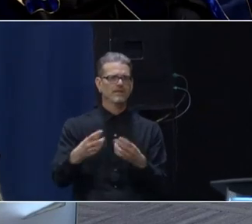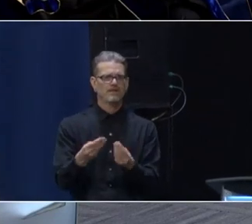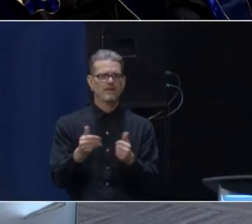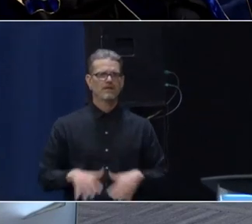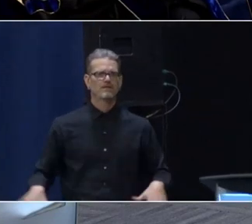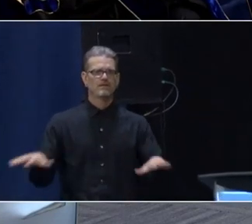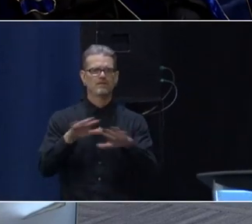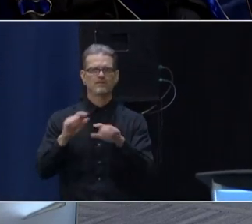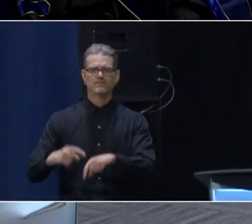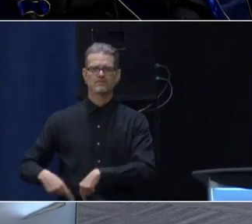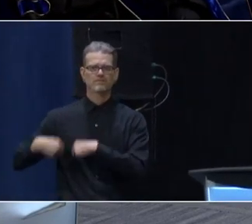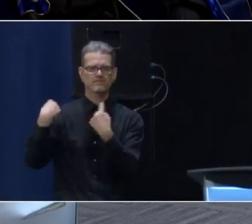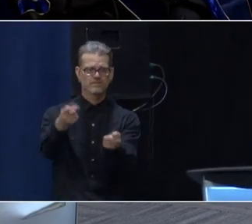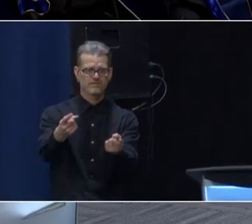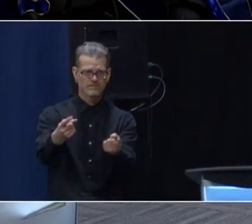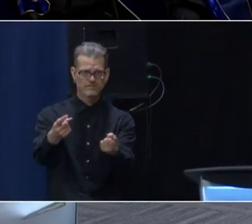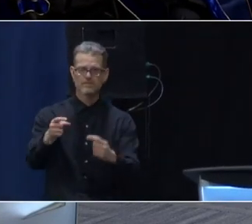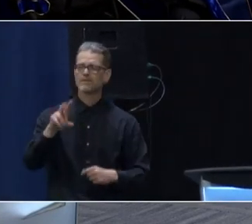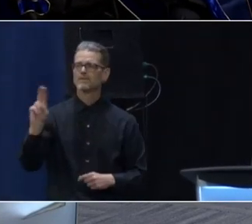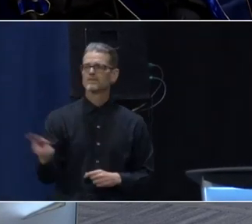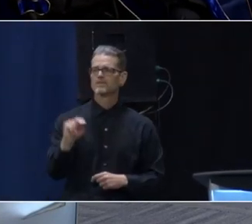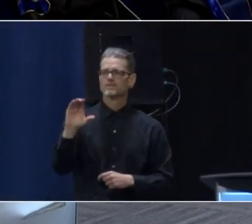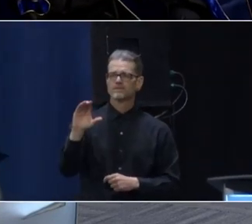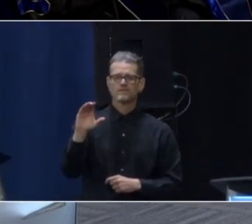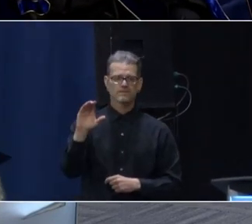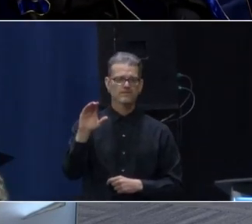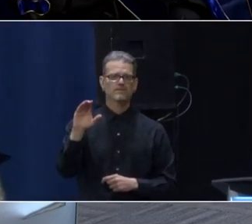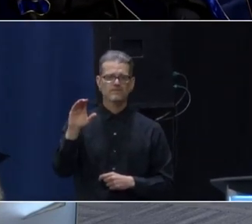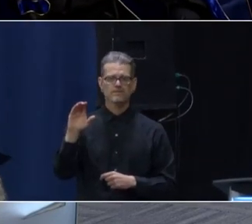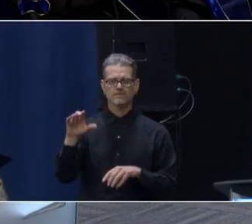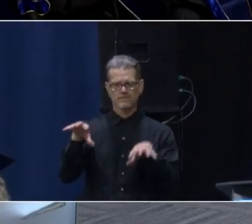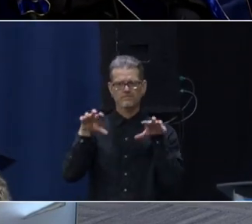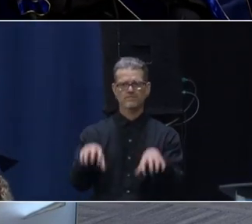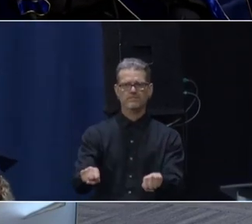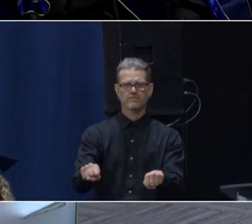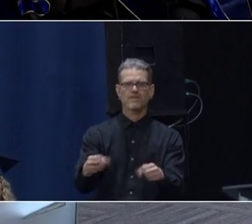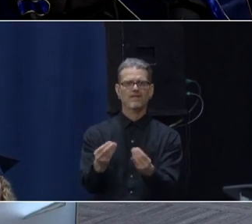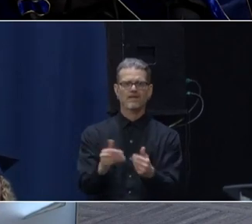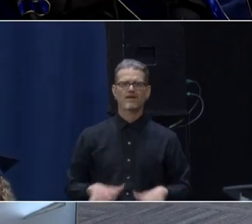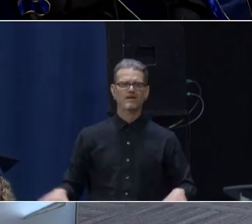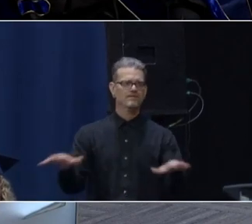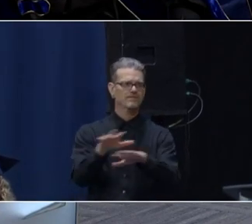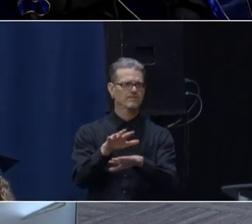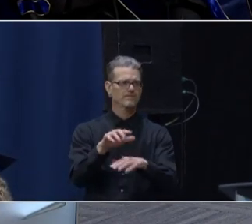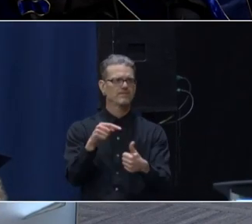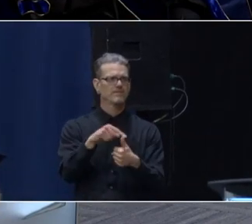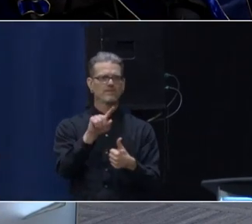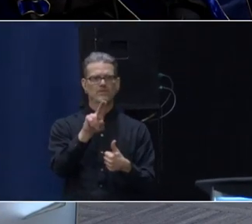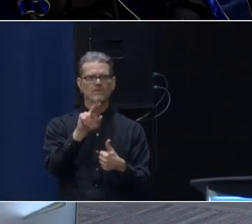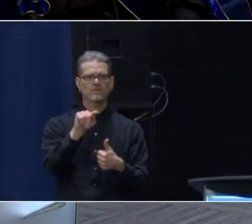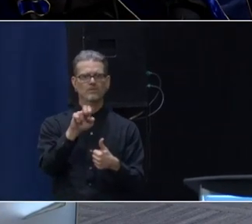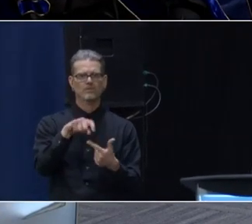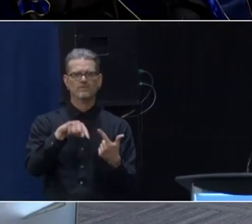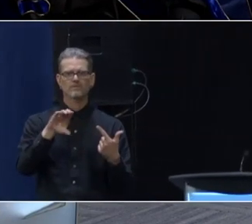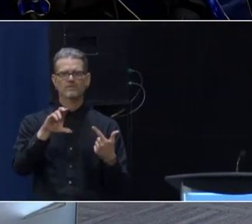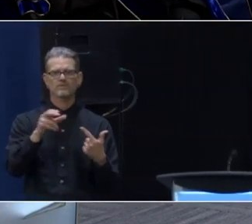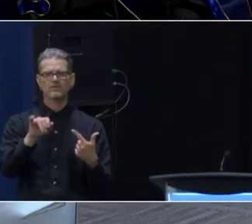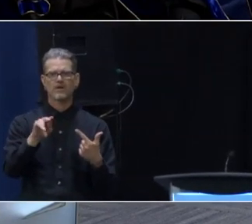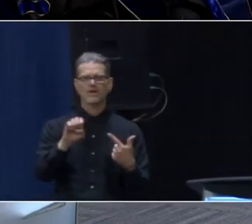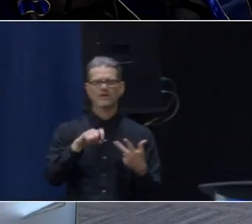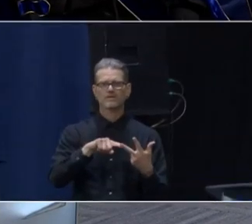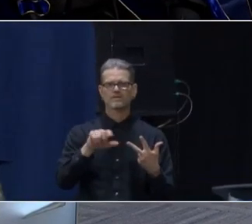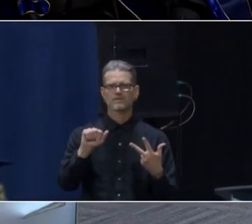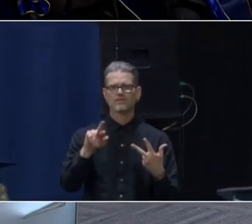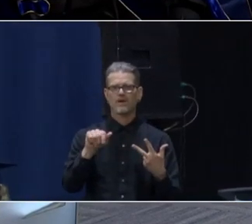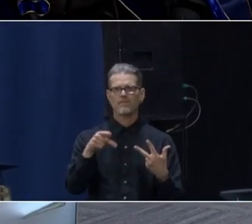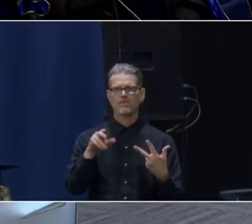generations. The University of Northern Colorado occupies the lands and the territories of the Ute, Cheyenne, and